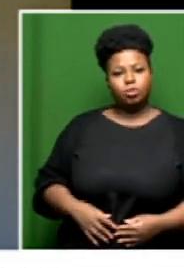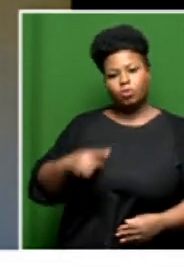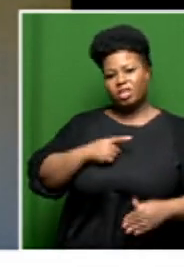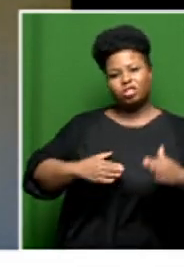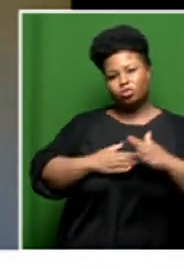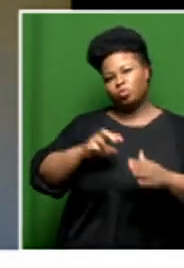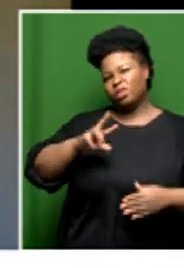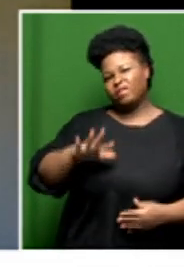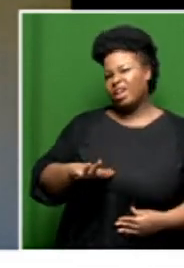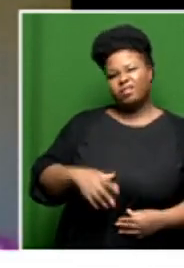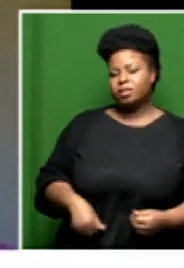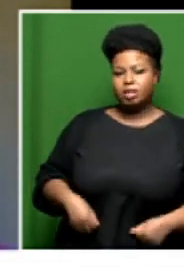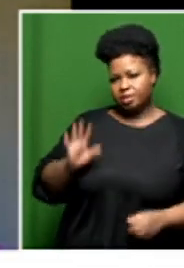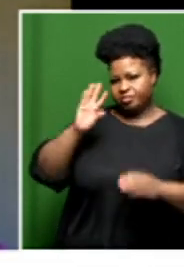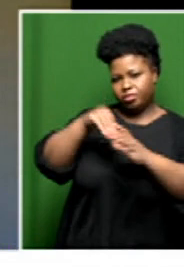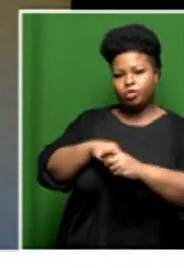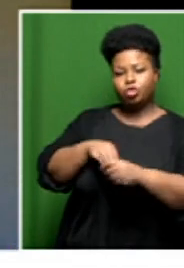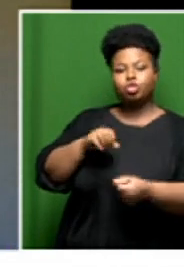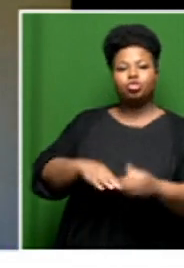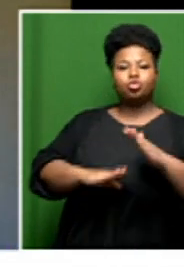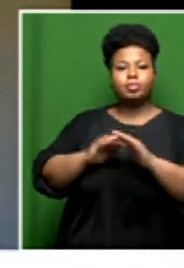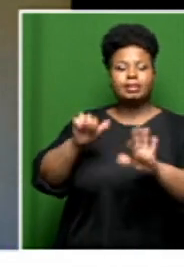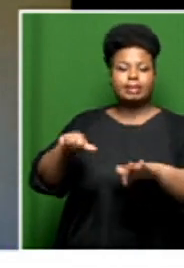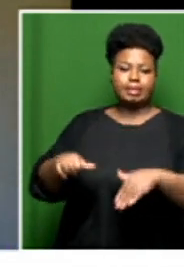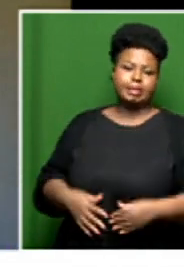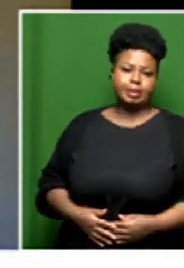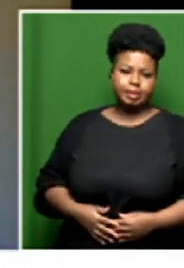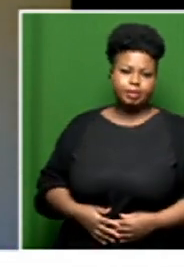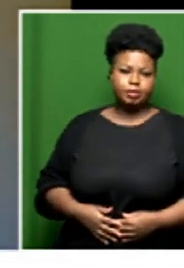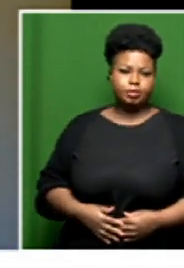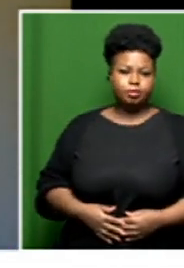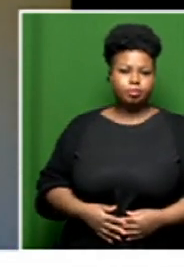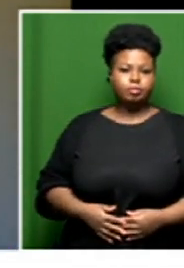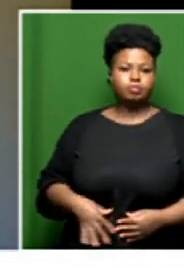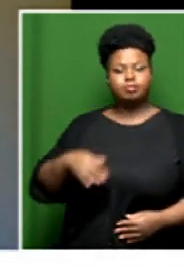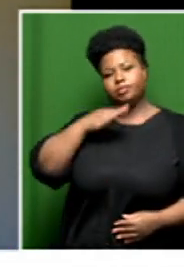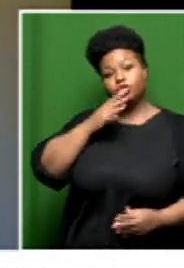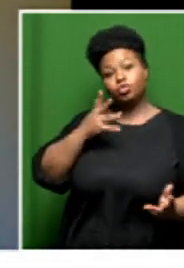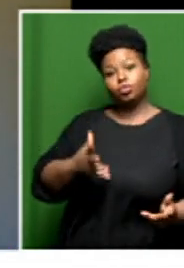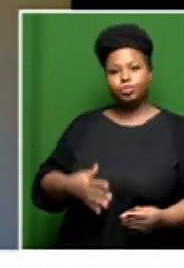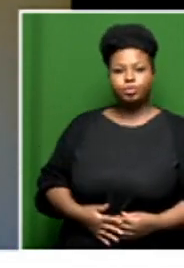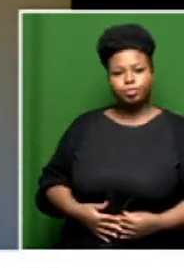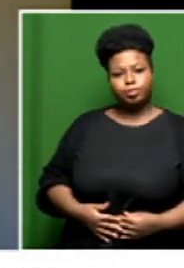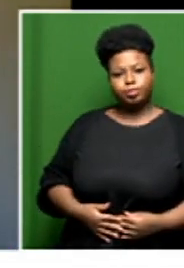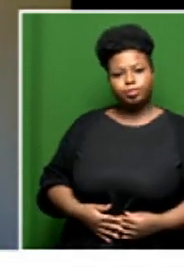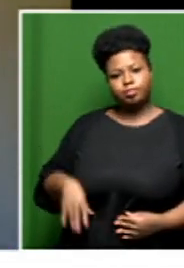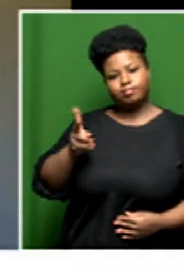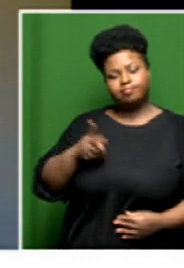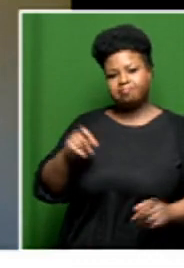top 25 and then going straight into the top 16. Okay. So, so that's what it means. And